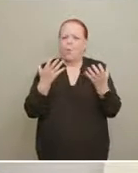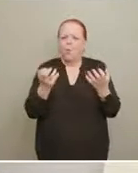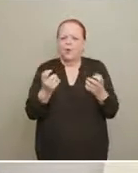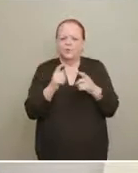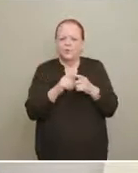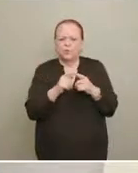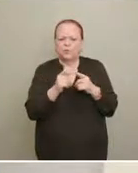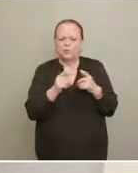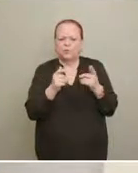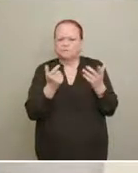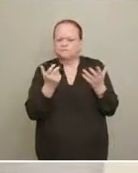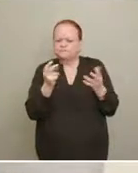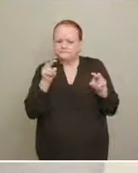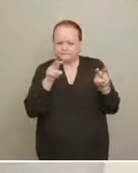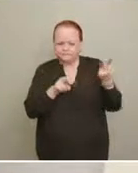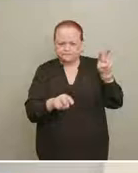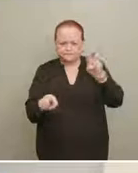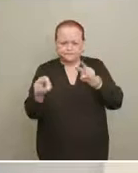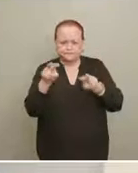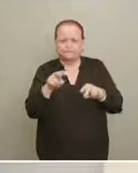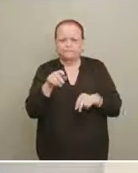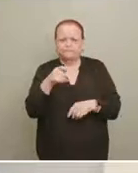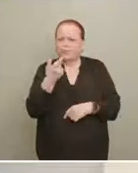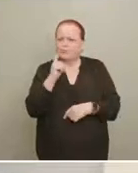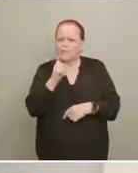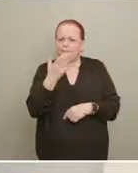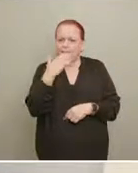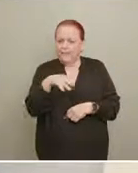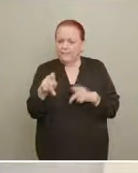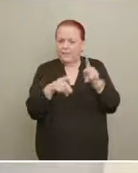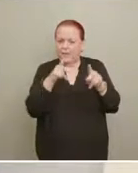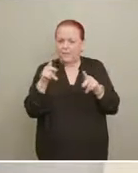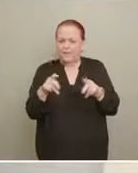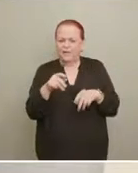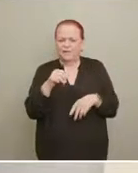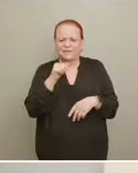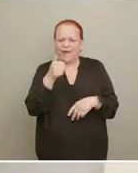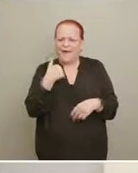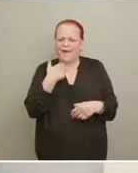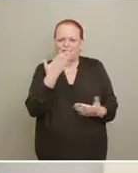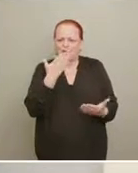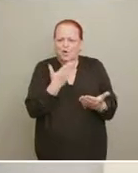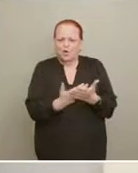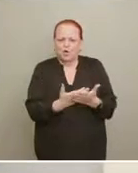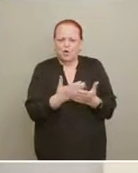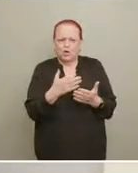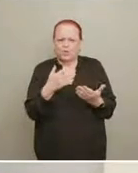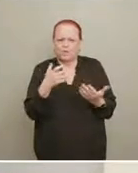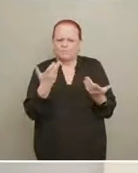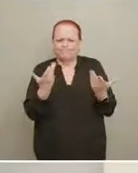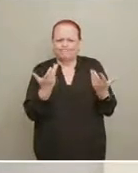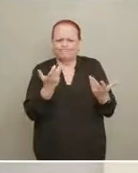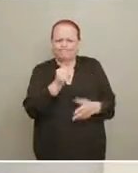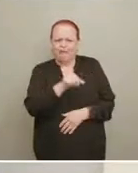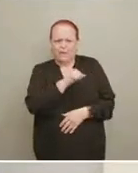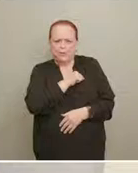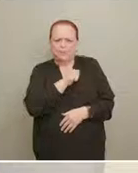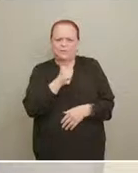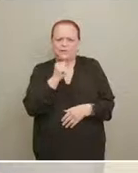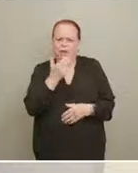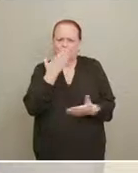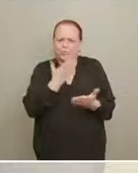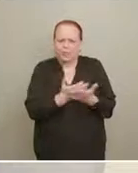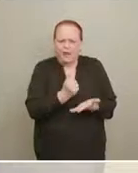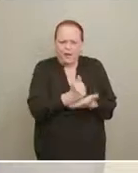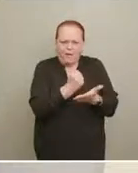unscrupulous sober living home operators, detox operators that are just mills that try to hurt individuals and push them